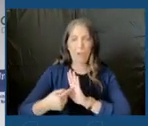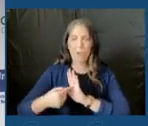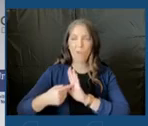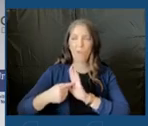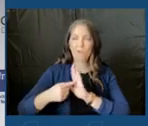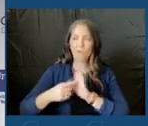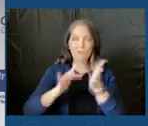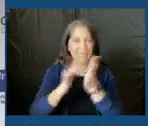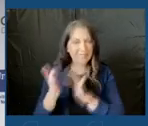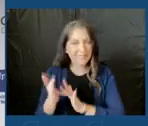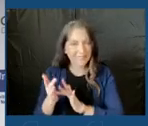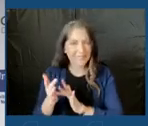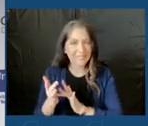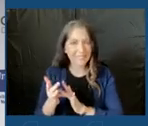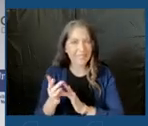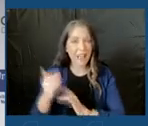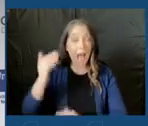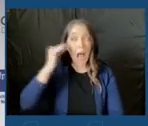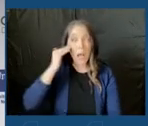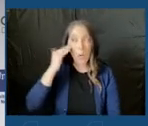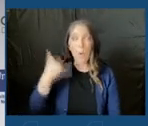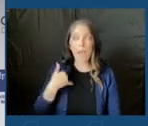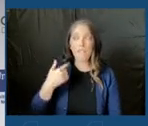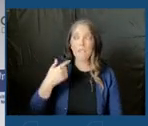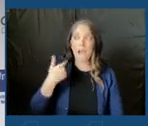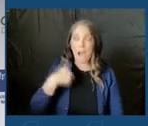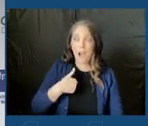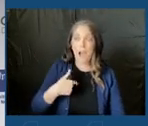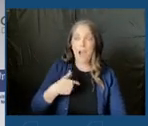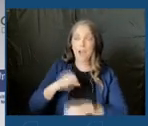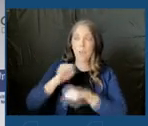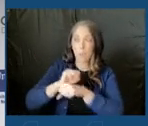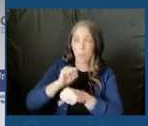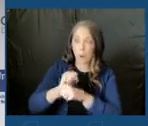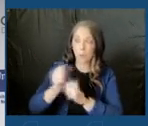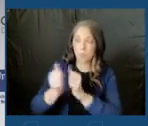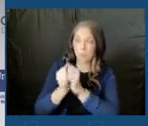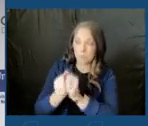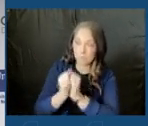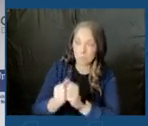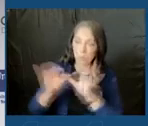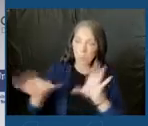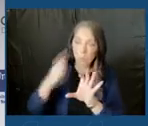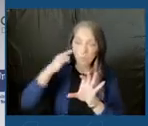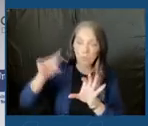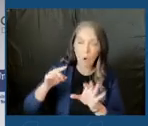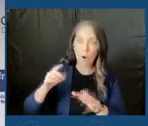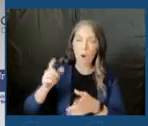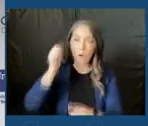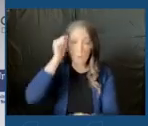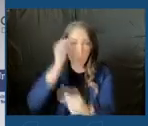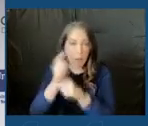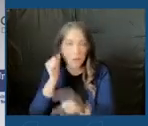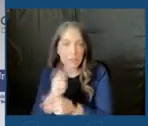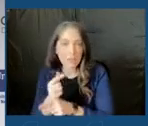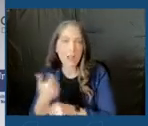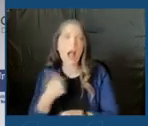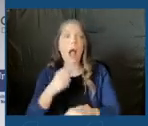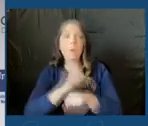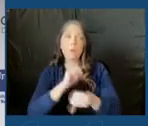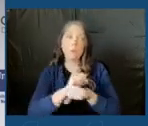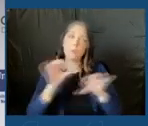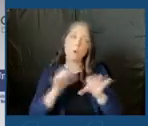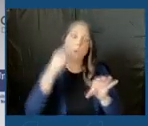of my brothers and sisters, I'm honoring God in the process. I'm doing for him. And that's why we take care of people who